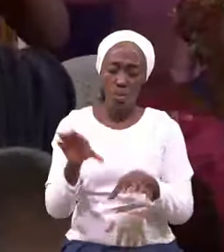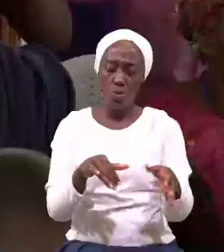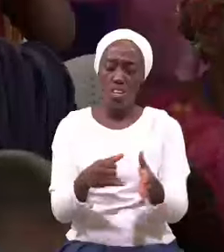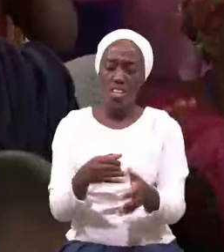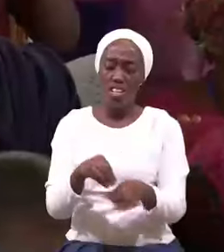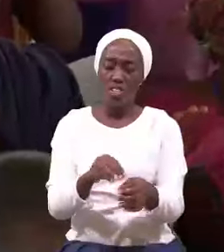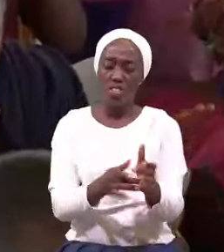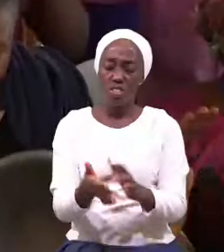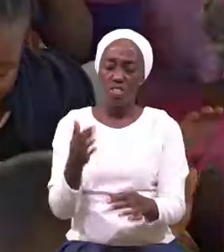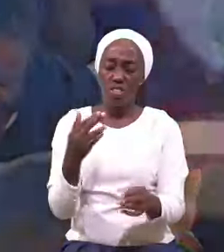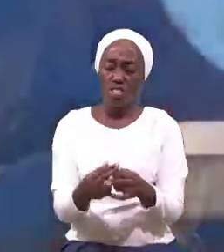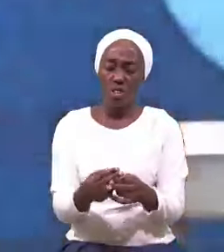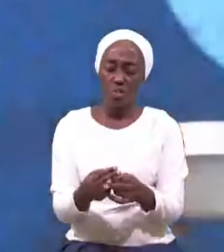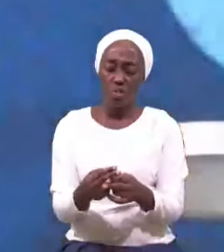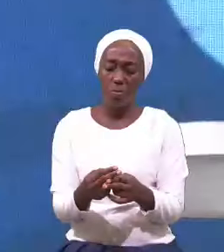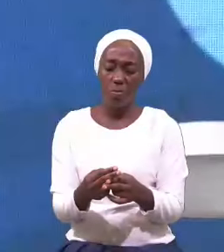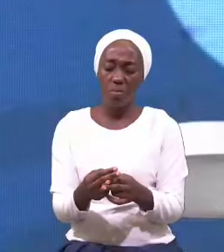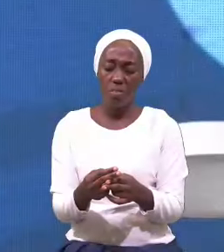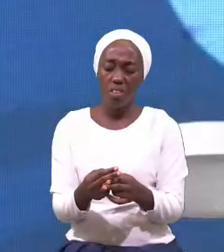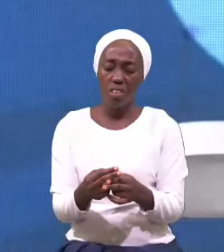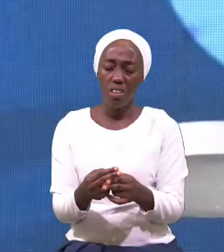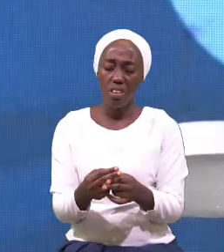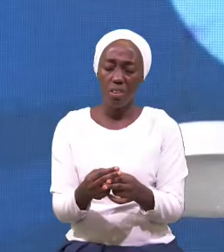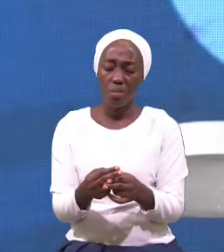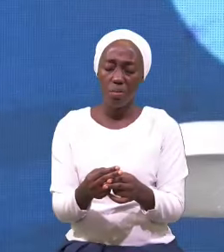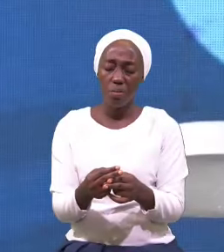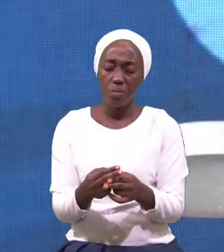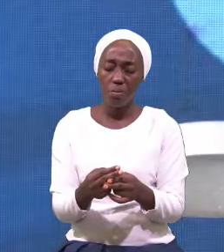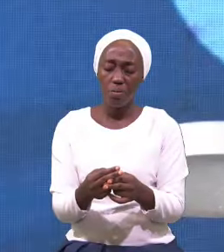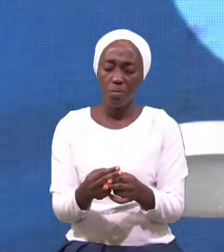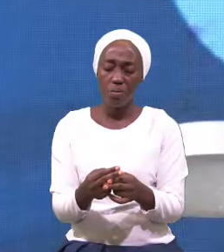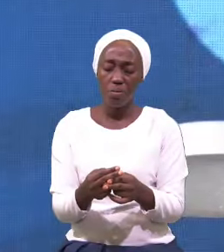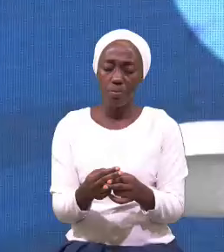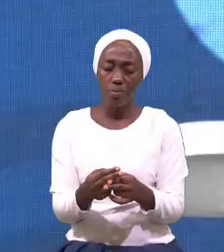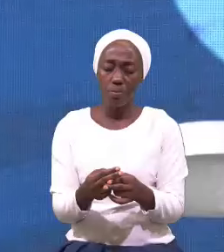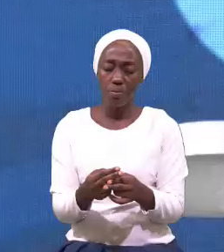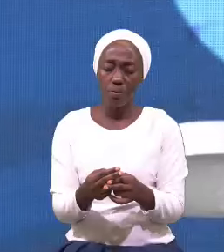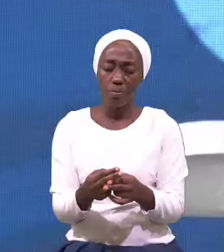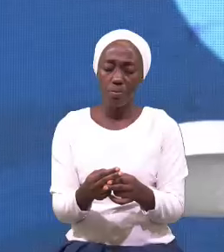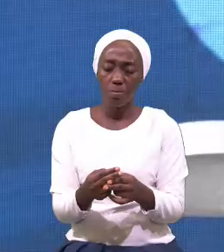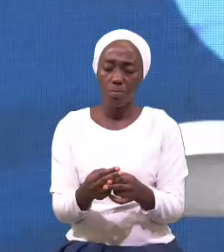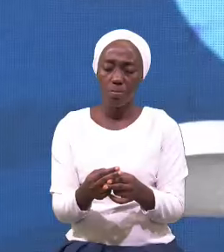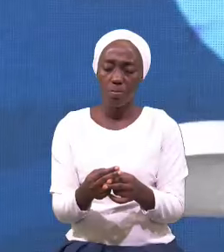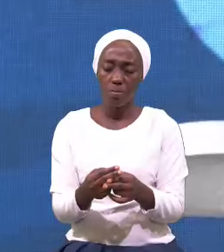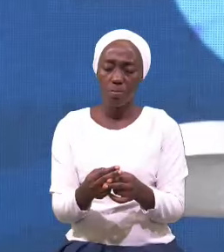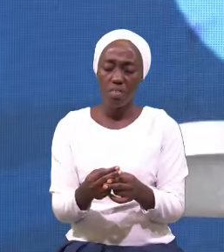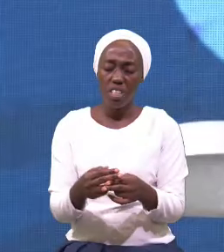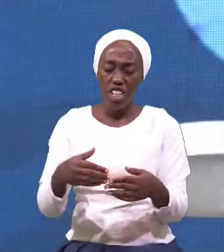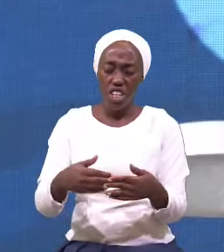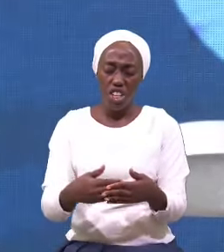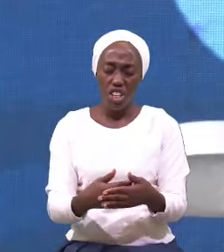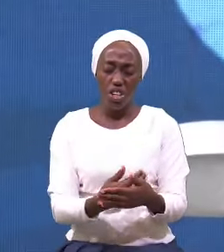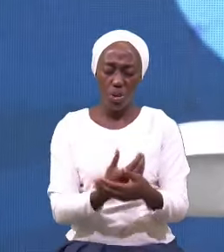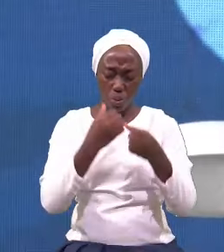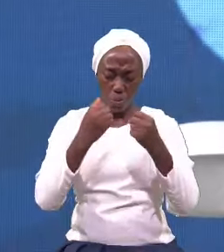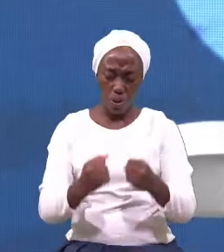Et il le new power upon